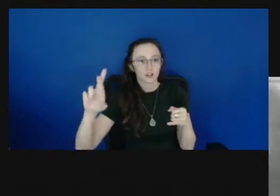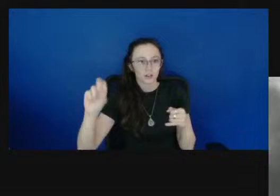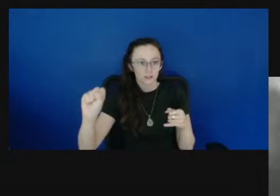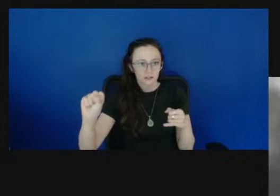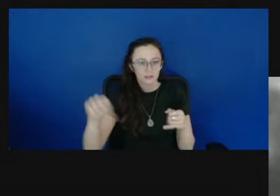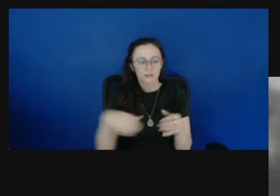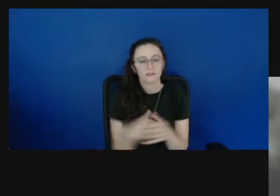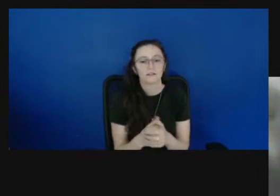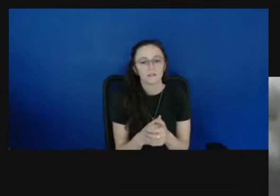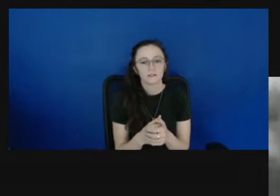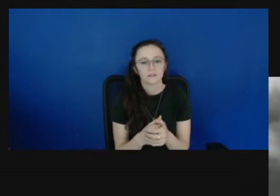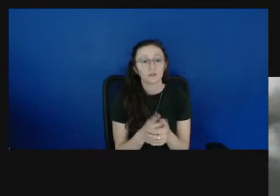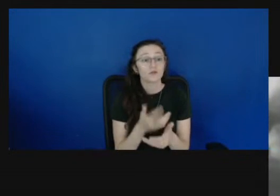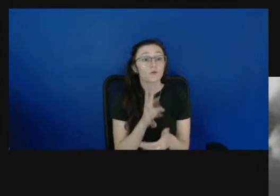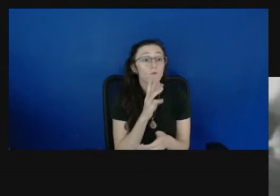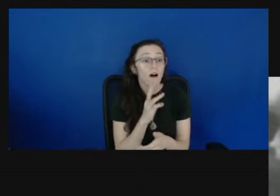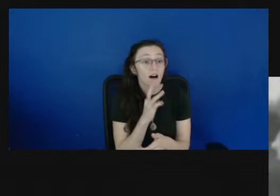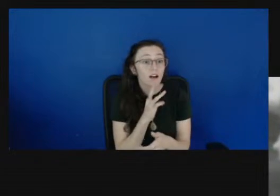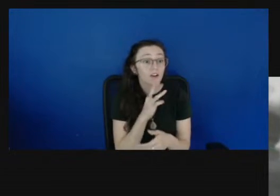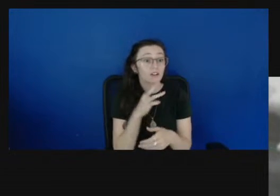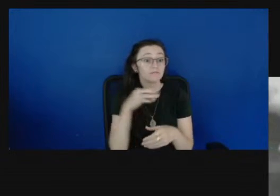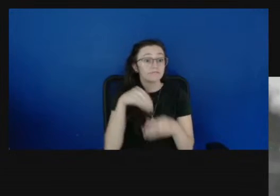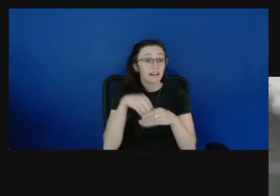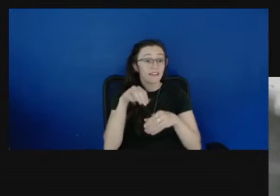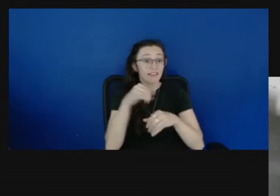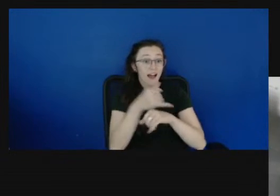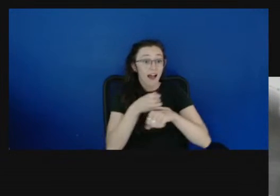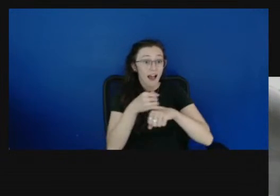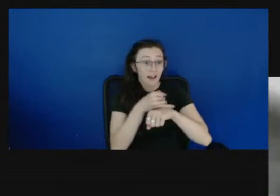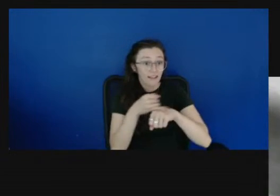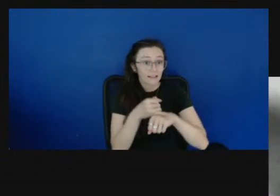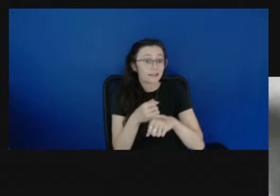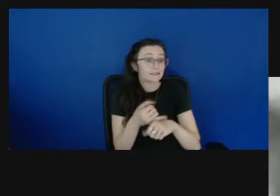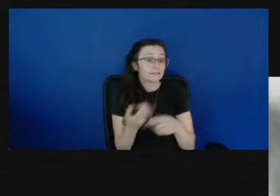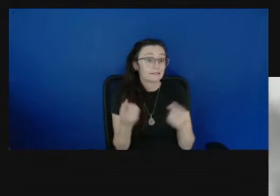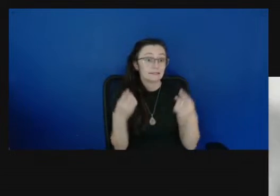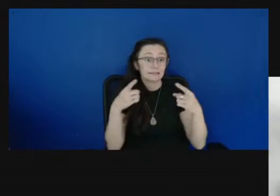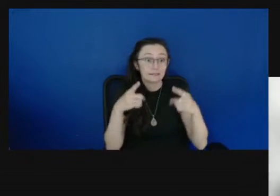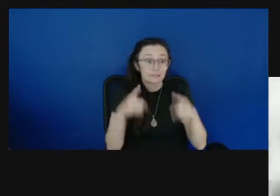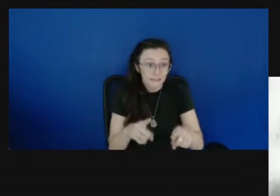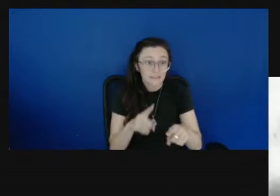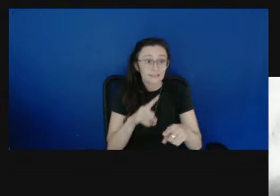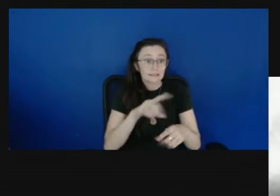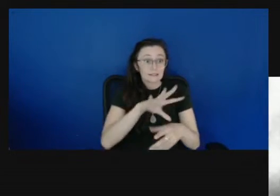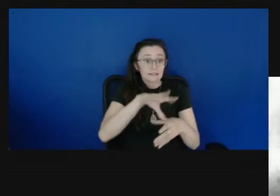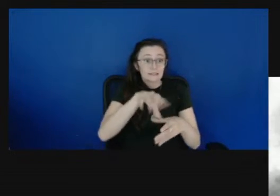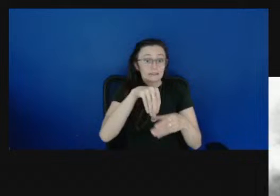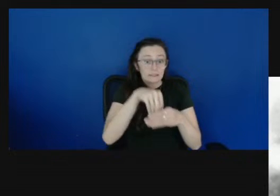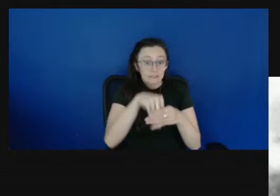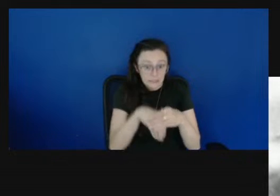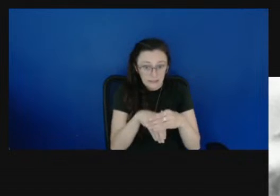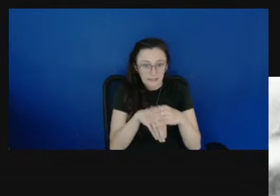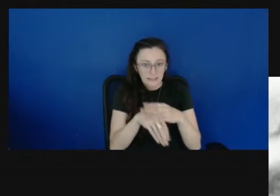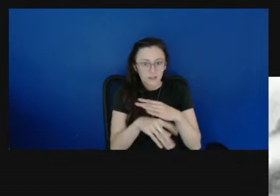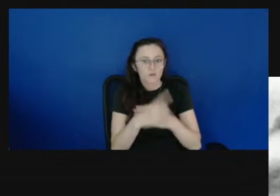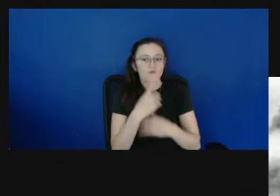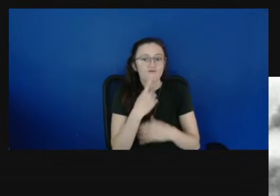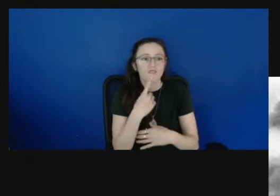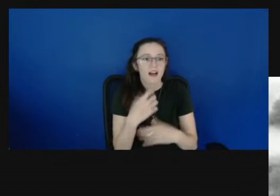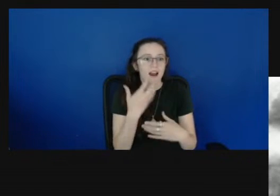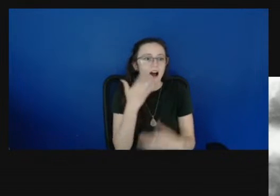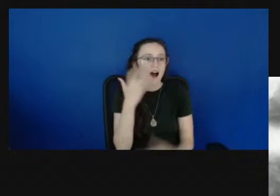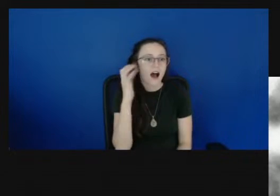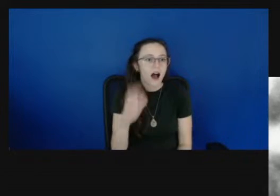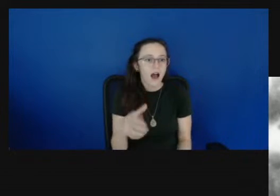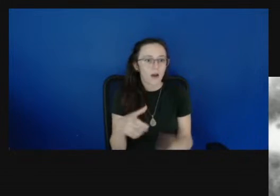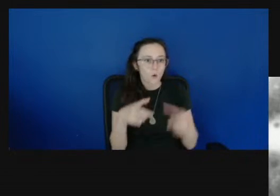groundwater of the island apparently got into where the red-hot hole was left by the vacating